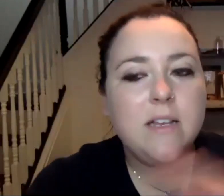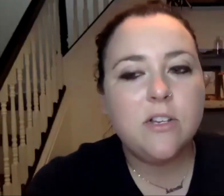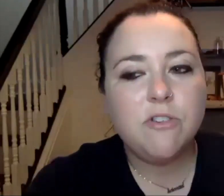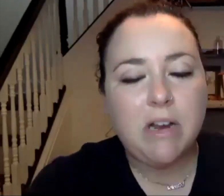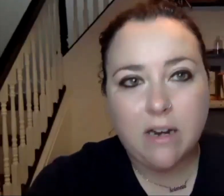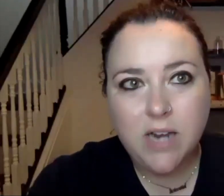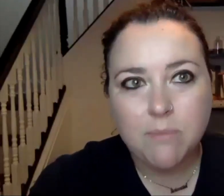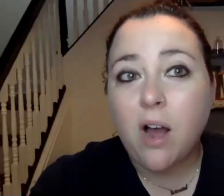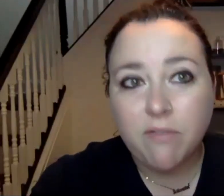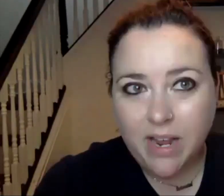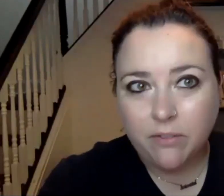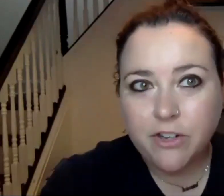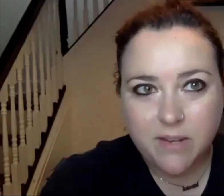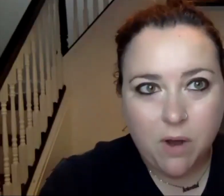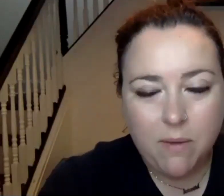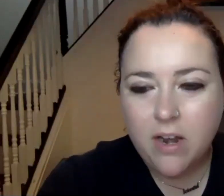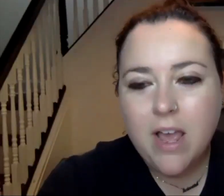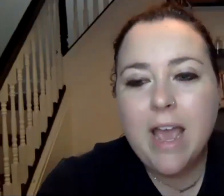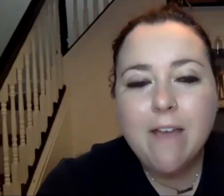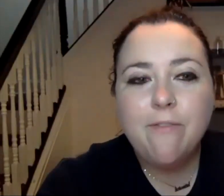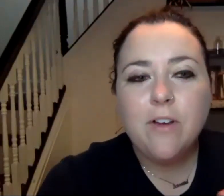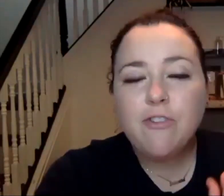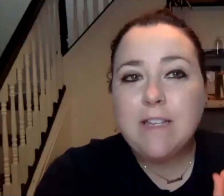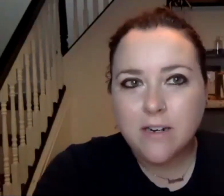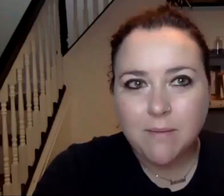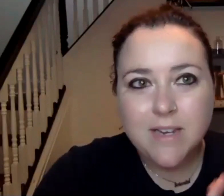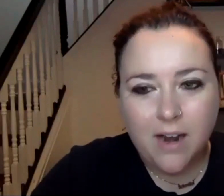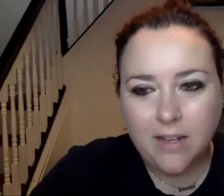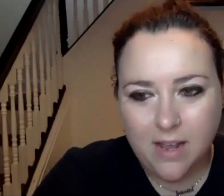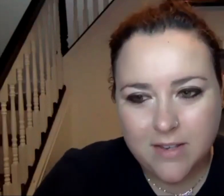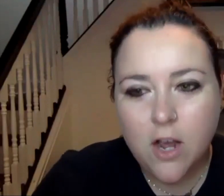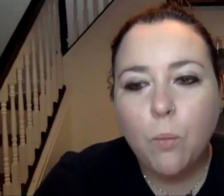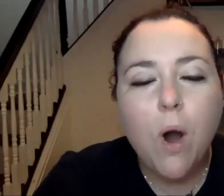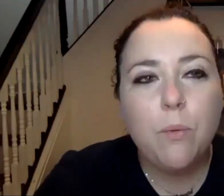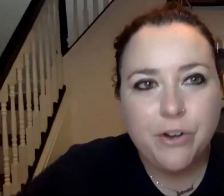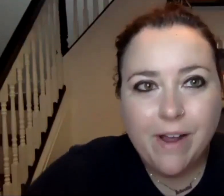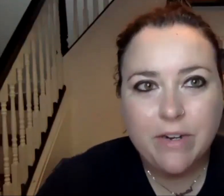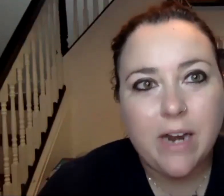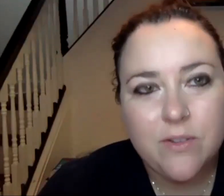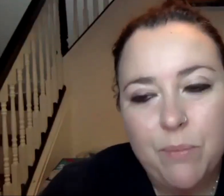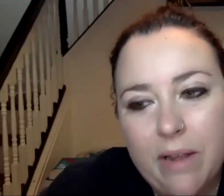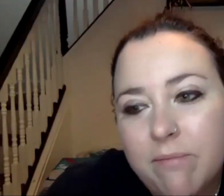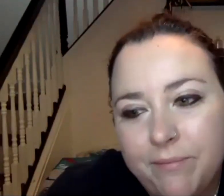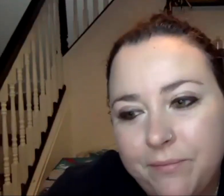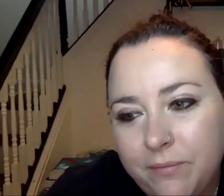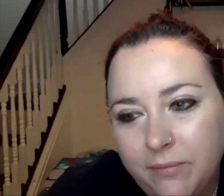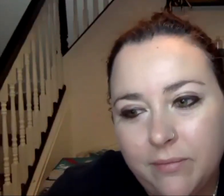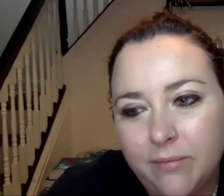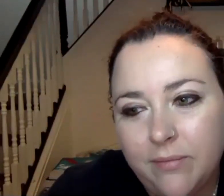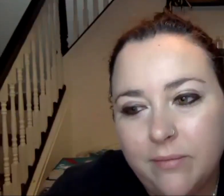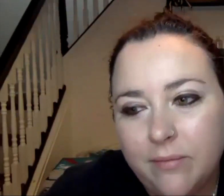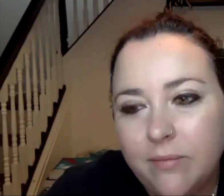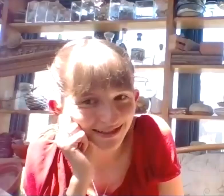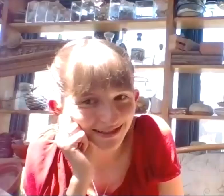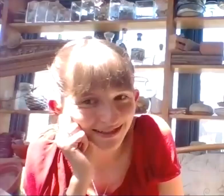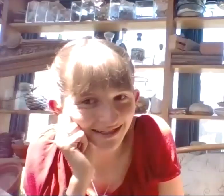take Triceratops off the table for just a moment. If Triceratops did not exist, what would your favorite dinosaur be?